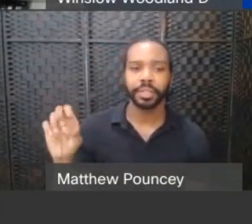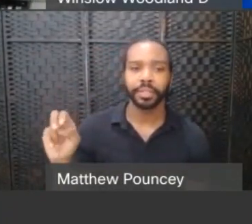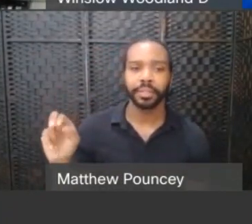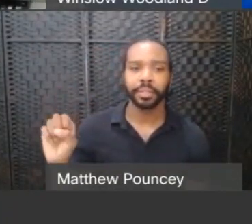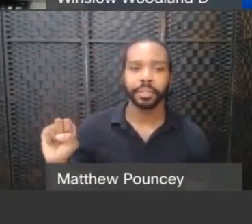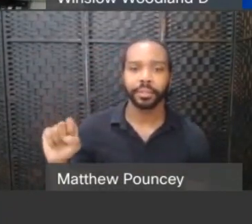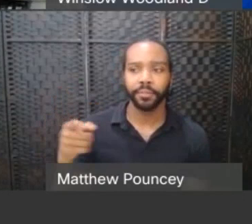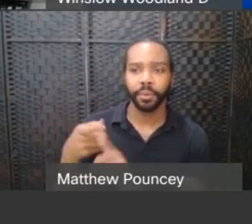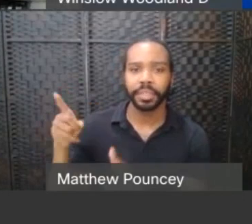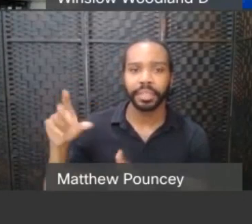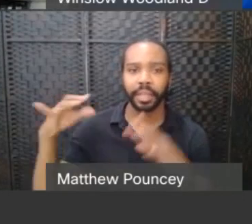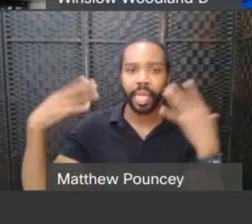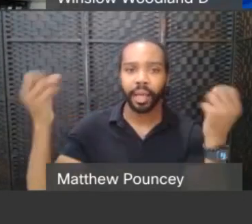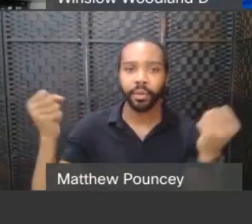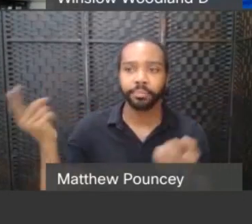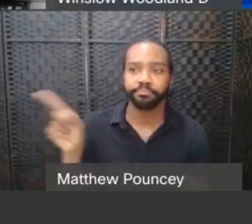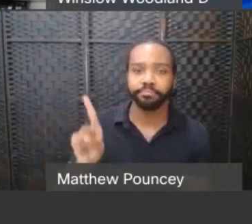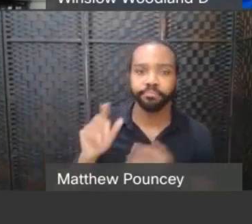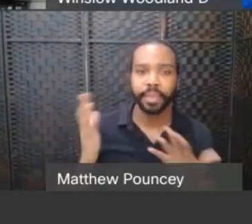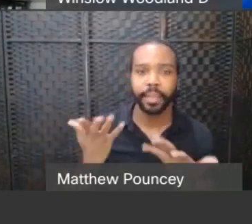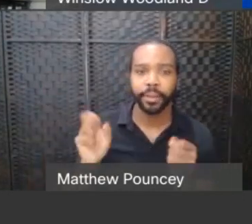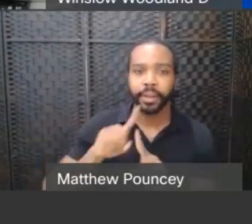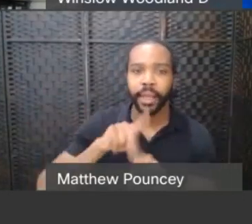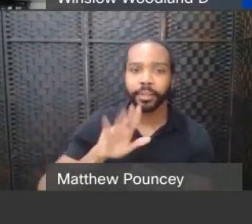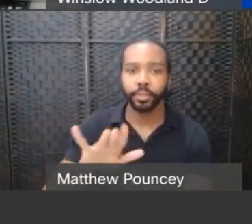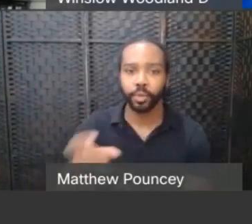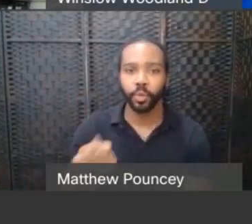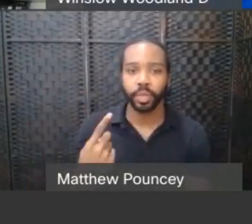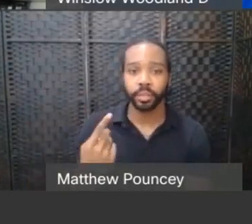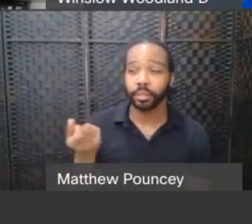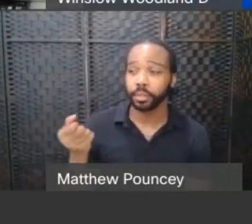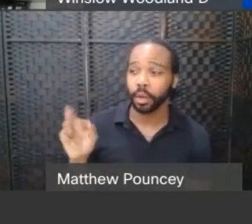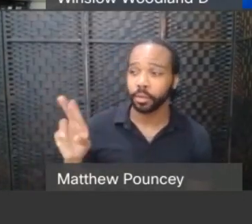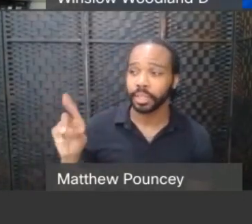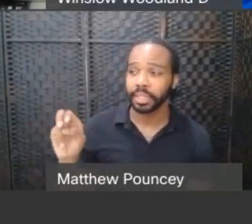here to answer that question. Dr. Denson, are you available?